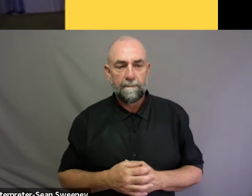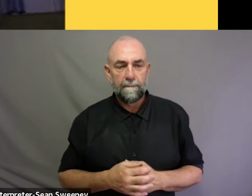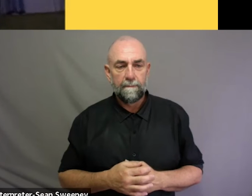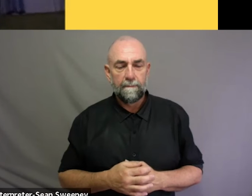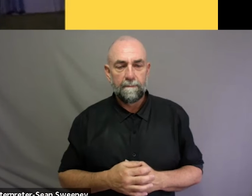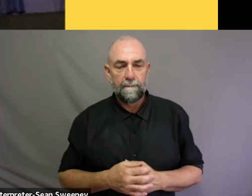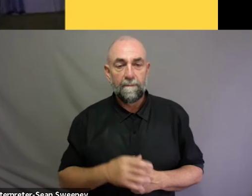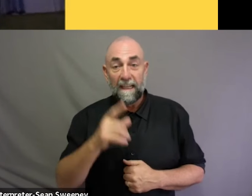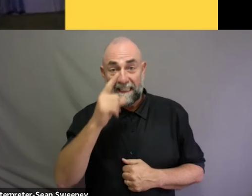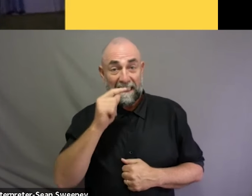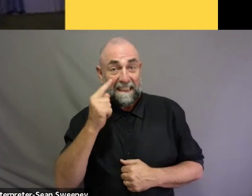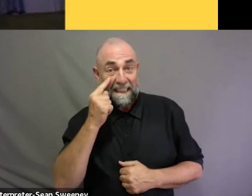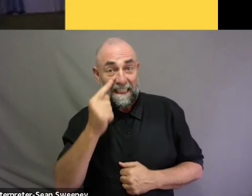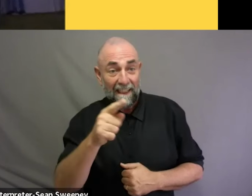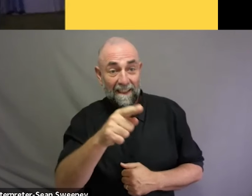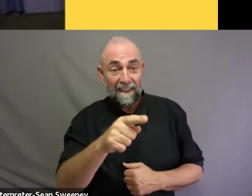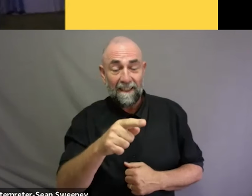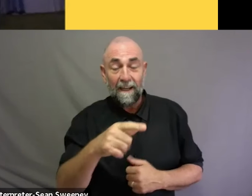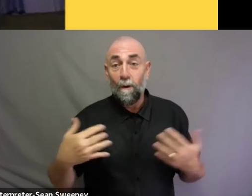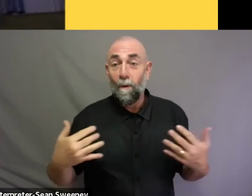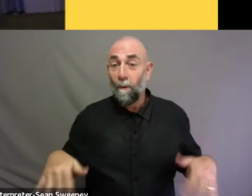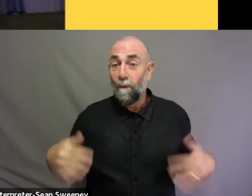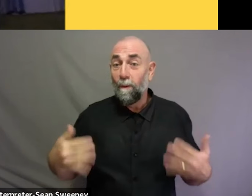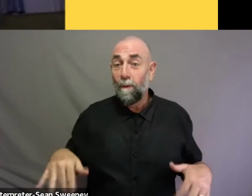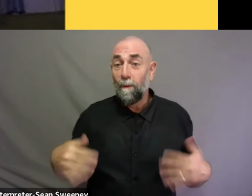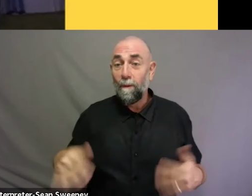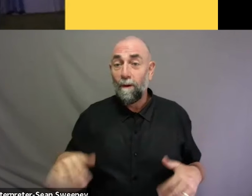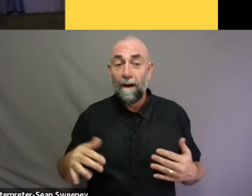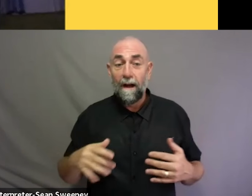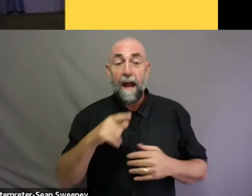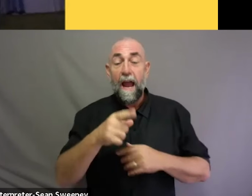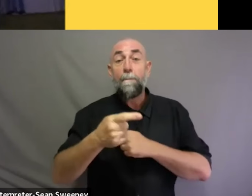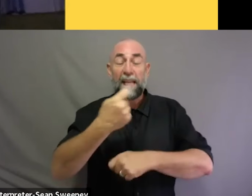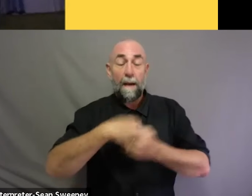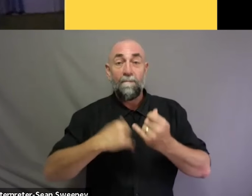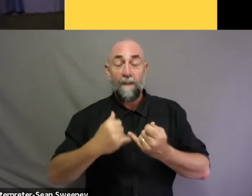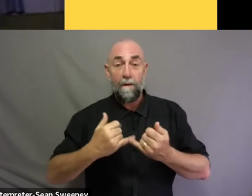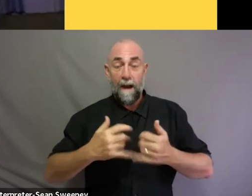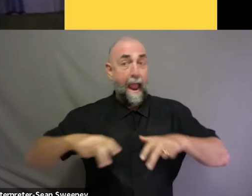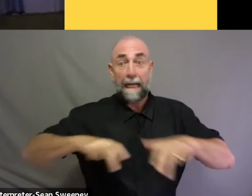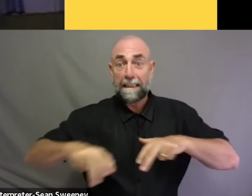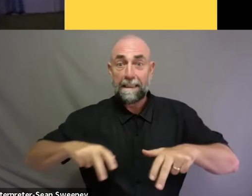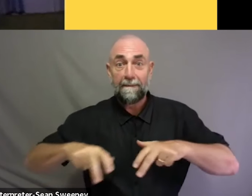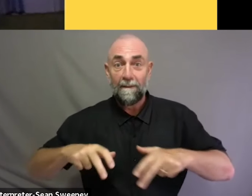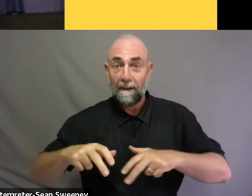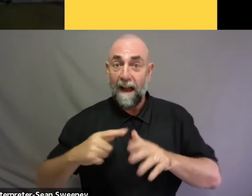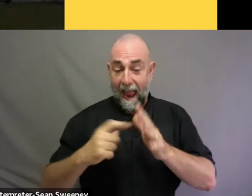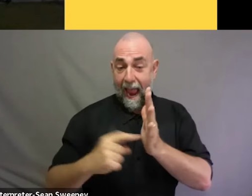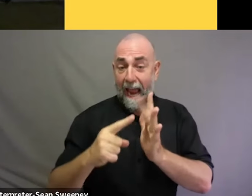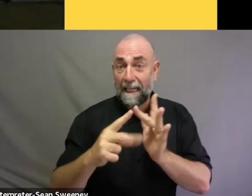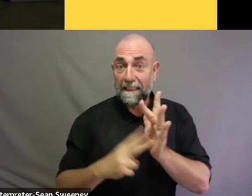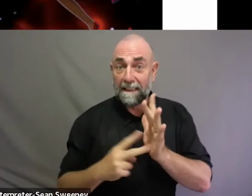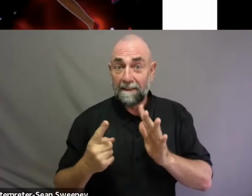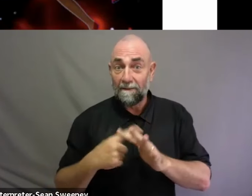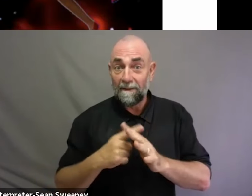So as you can see and hear from that, it's quite it made the space quite activated. It was quite an active space.